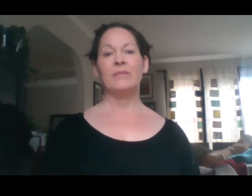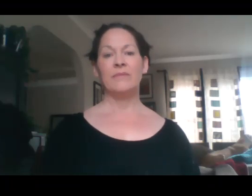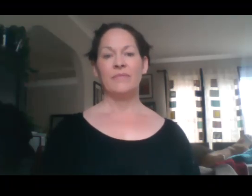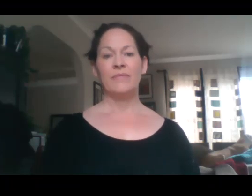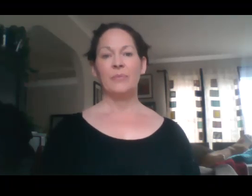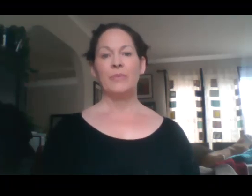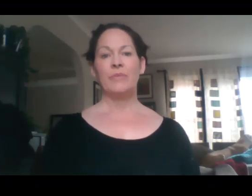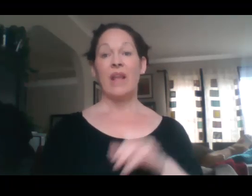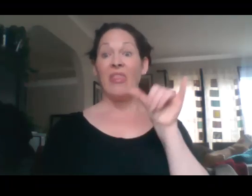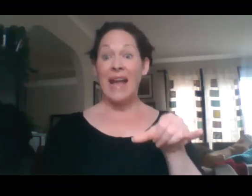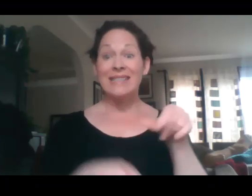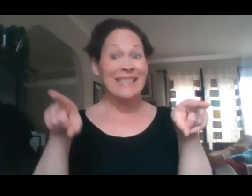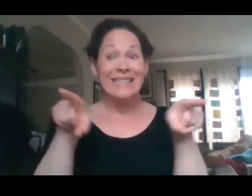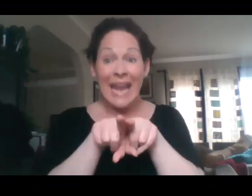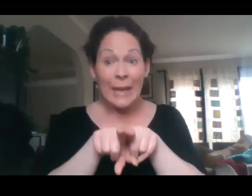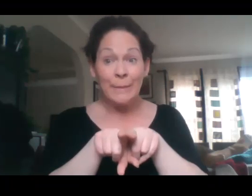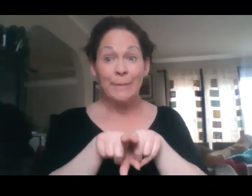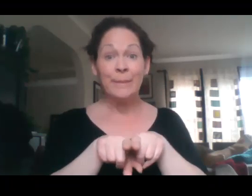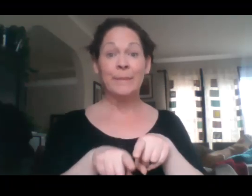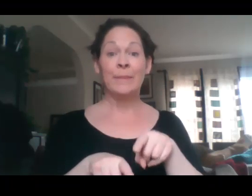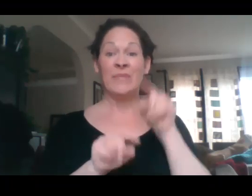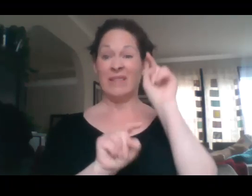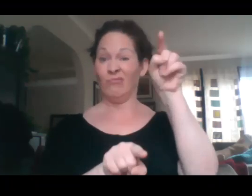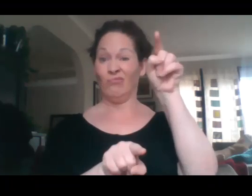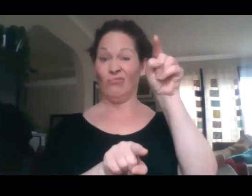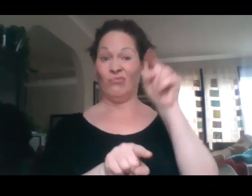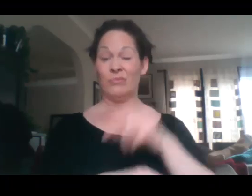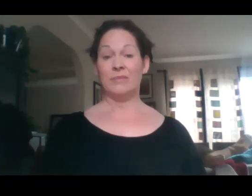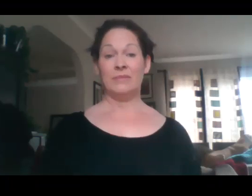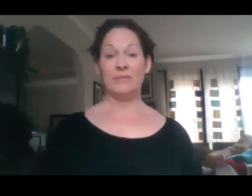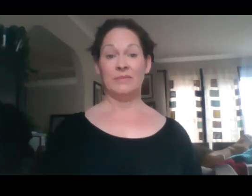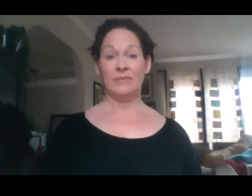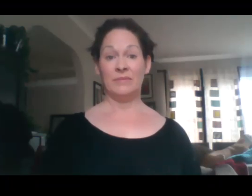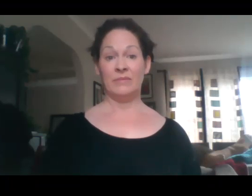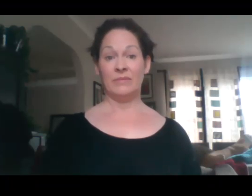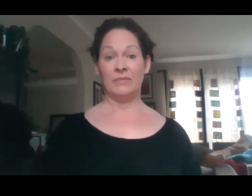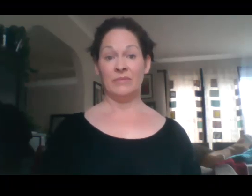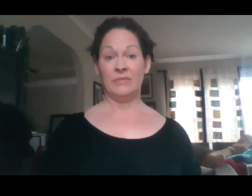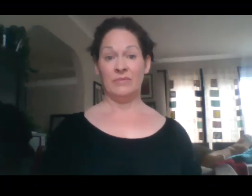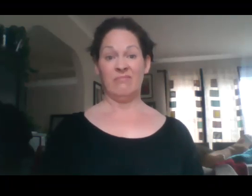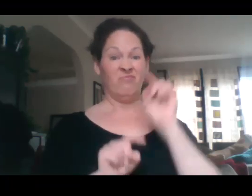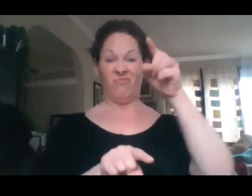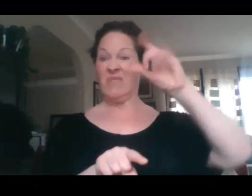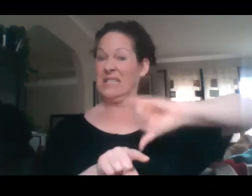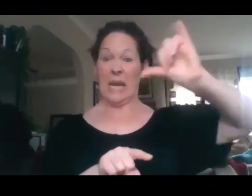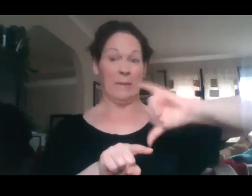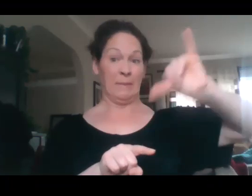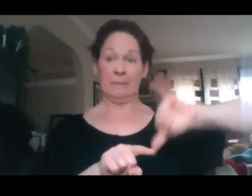That is the same as x to m, the nth root.